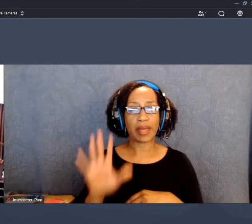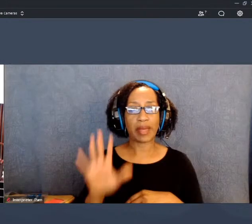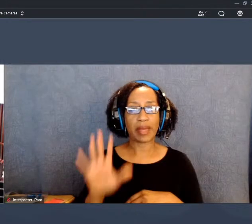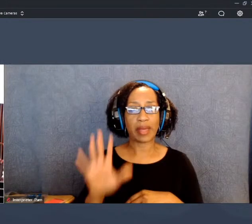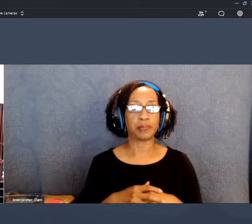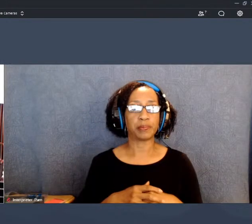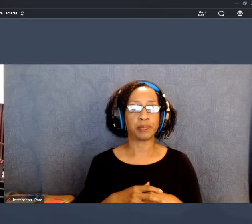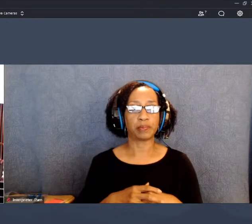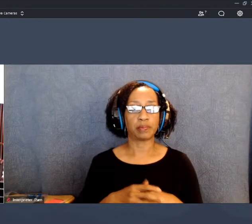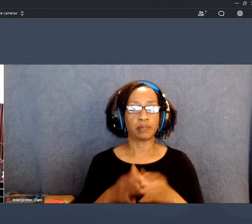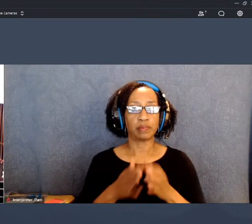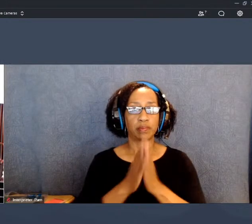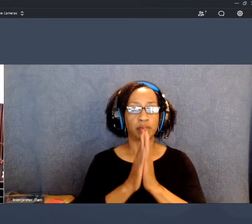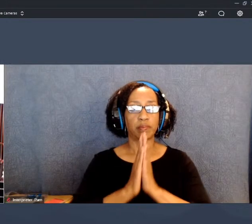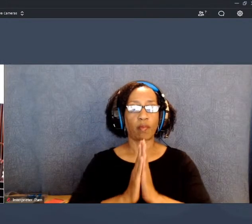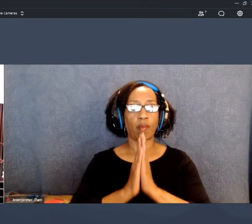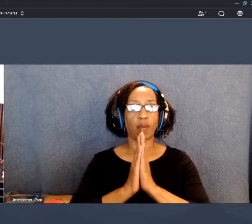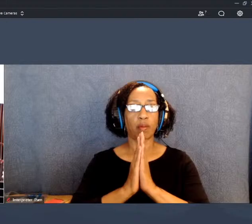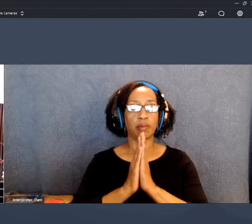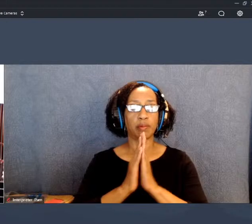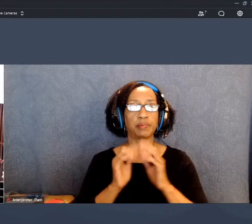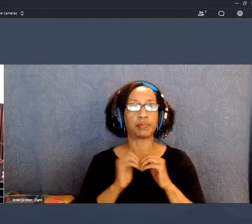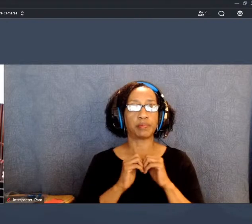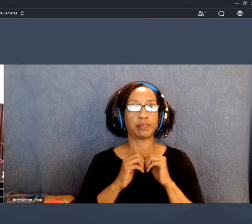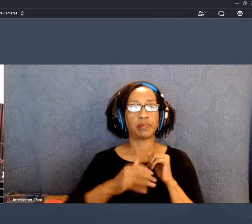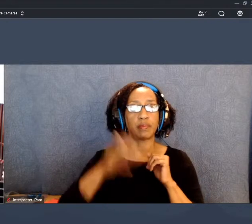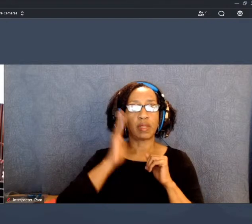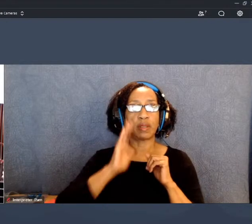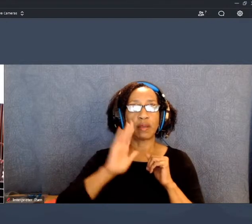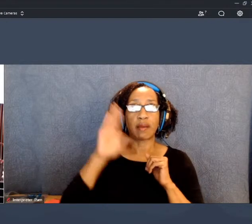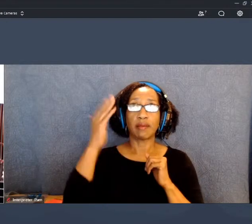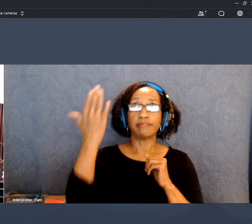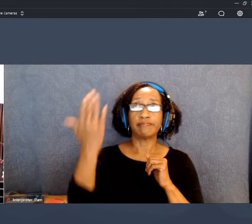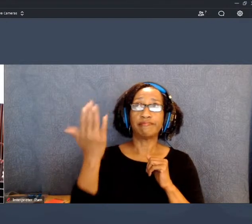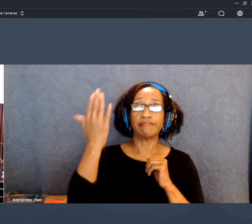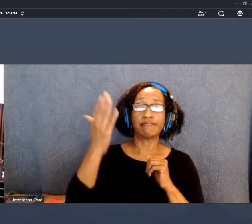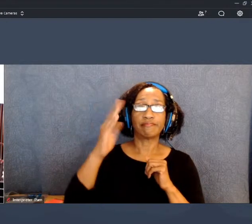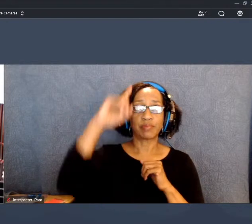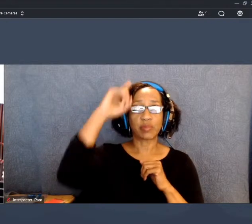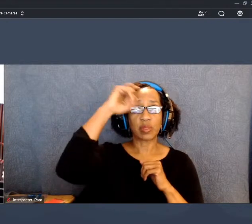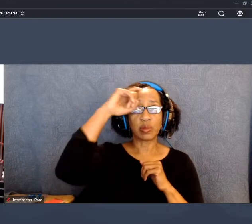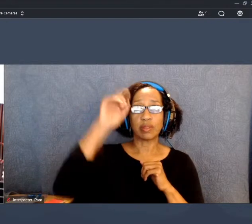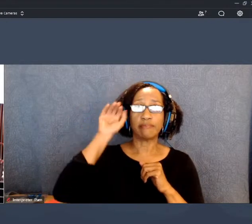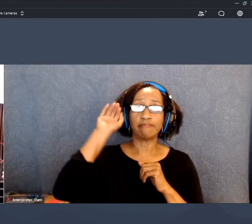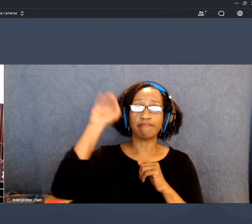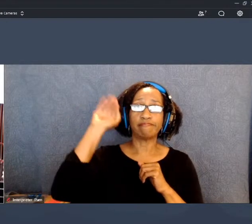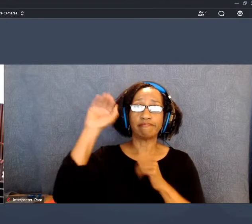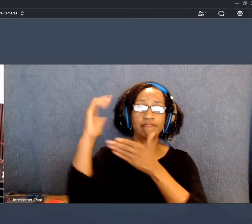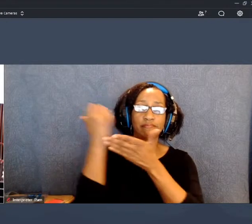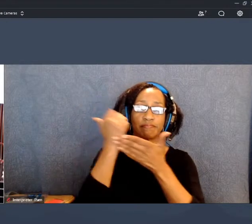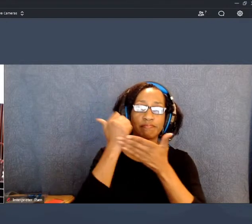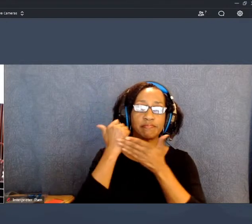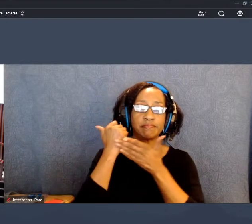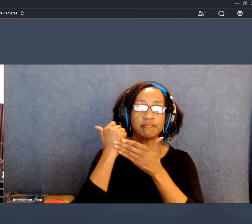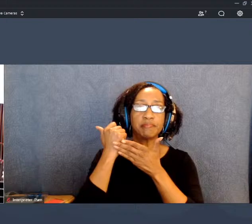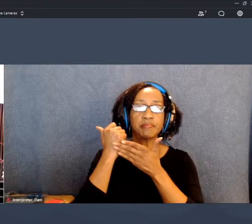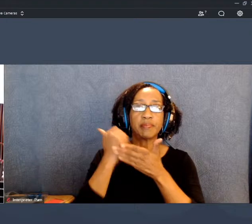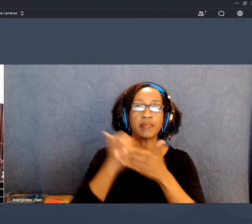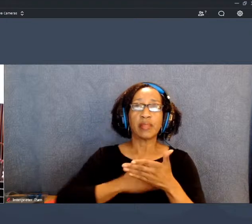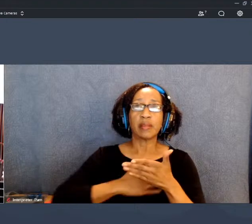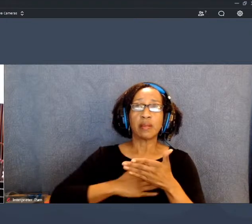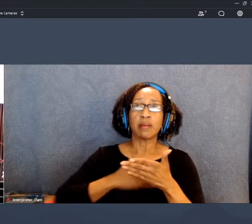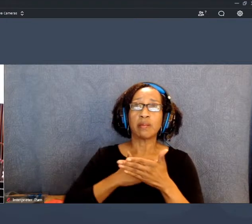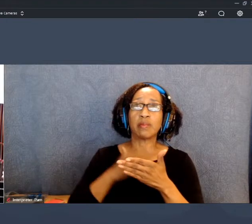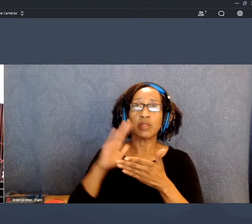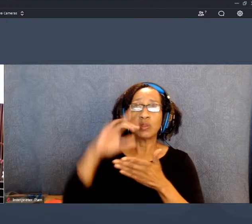Let us pray. God of wisdom, we seek your help today. Come and let your wisdom fall